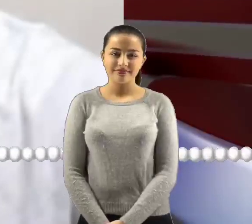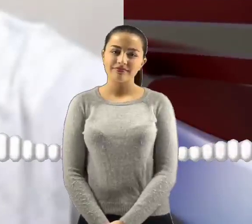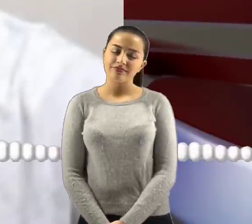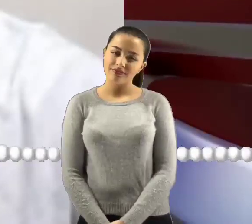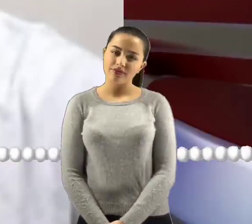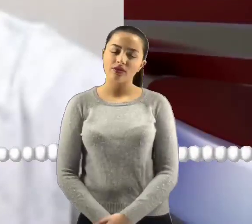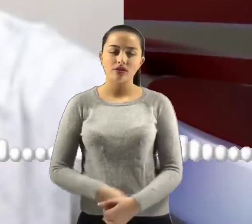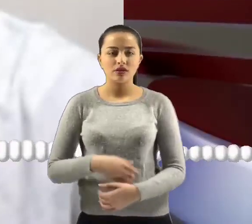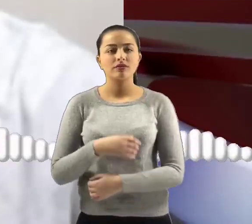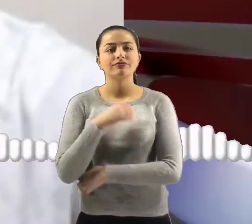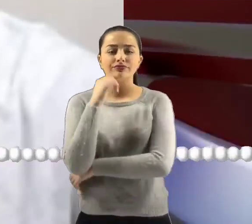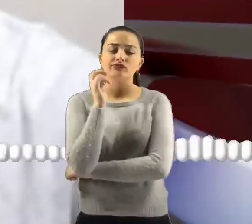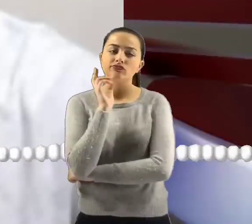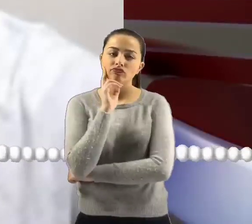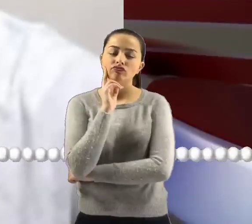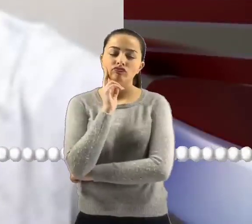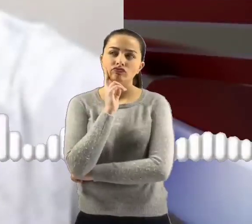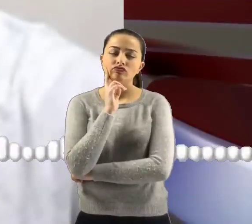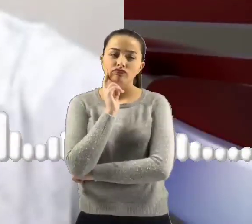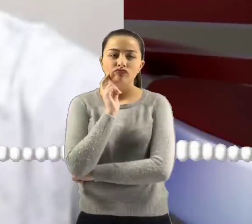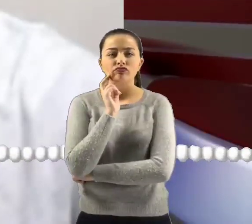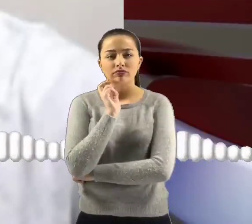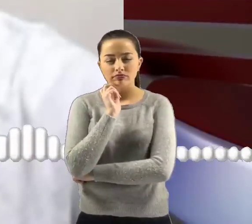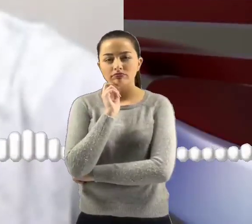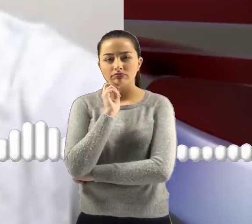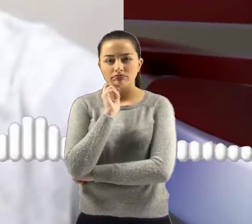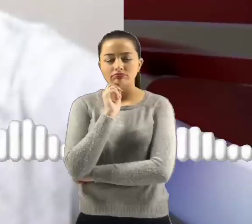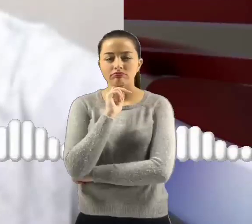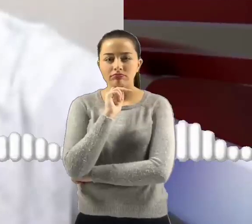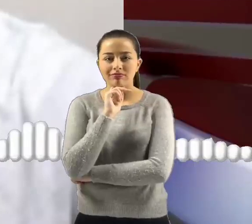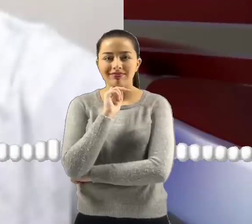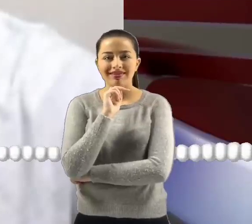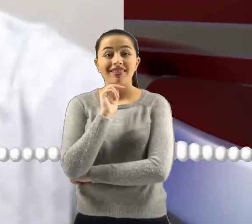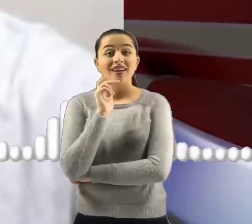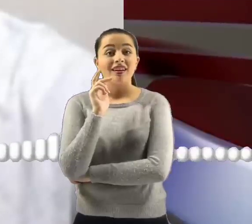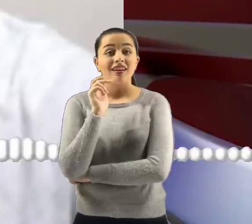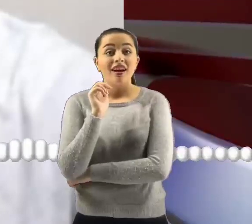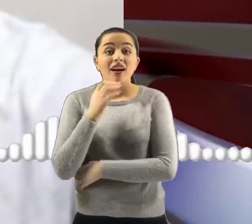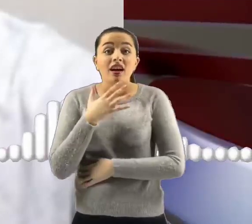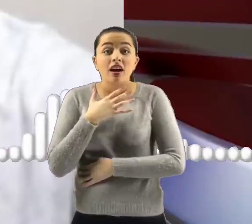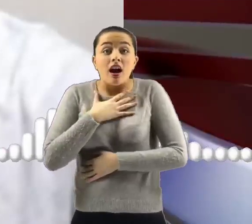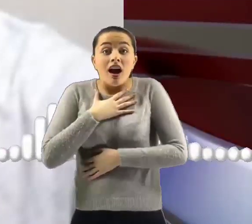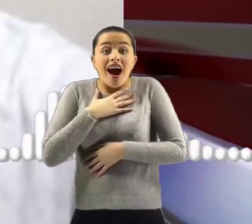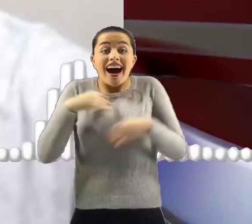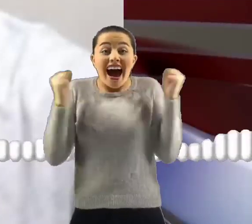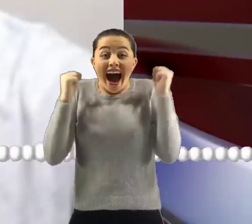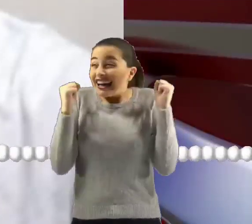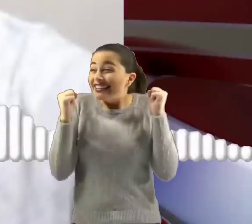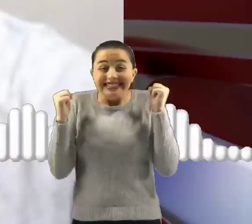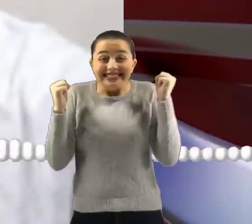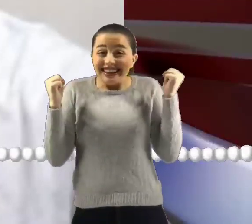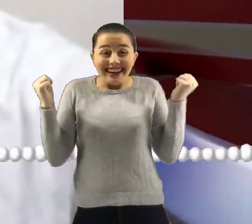freedom. All right, we encourage you to share your thoughts in the comment section. Let us know what you think about what our